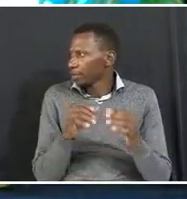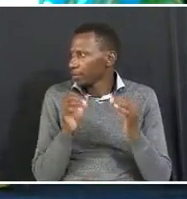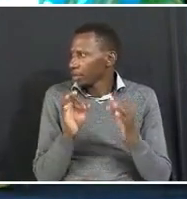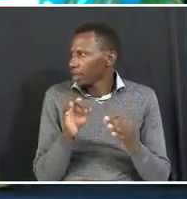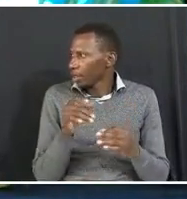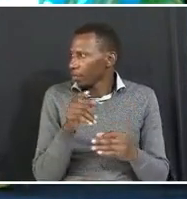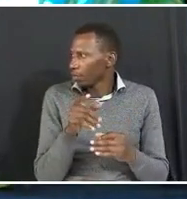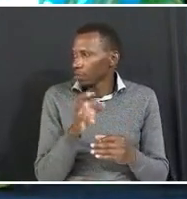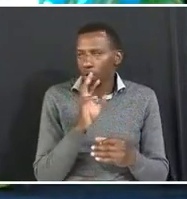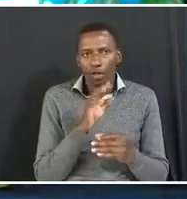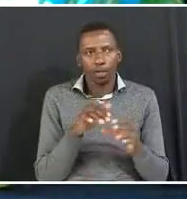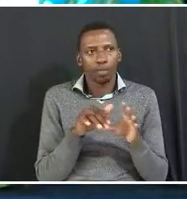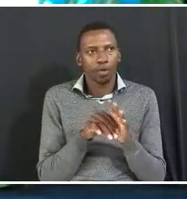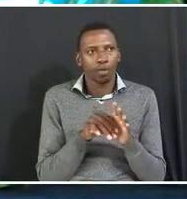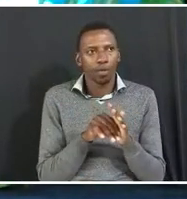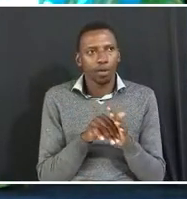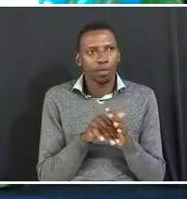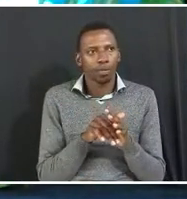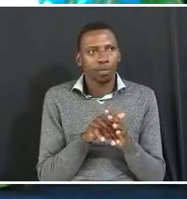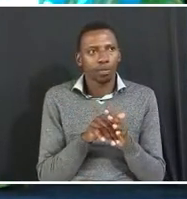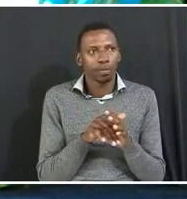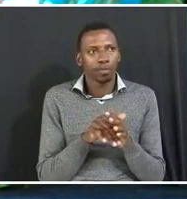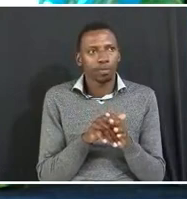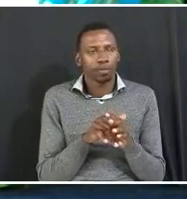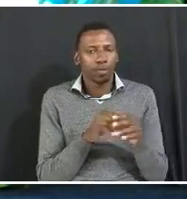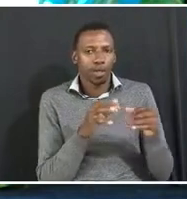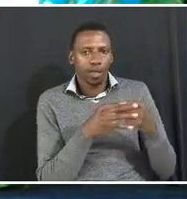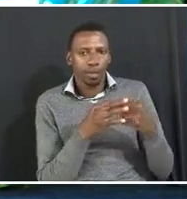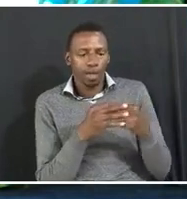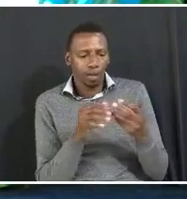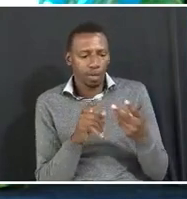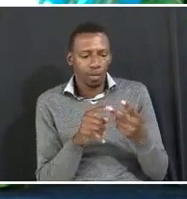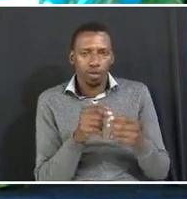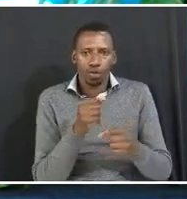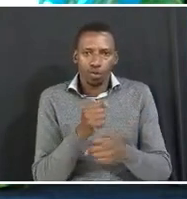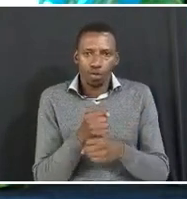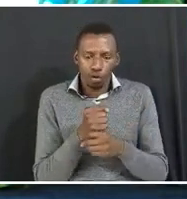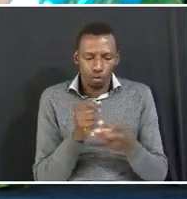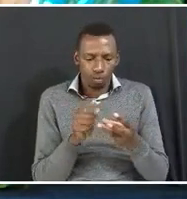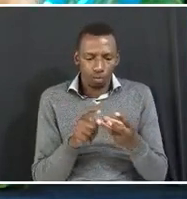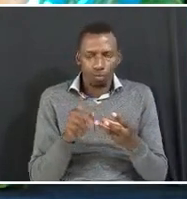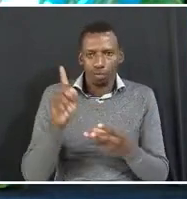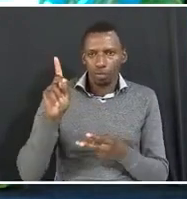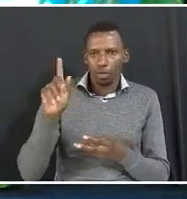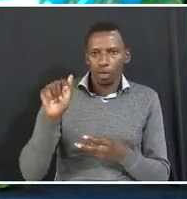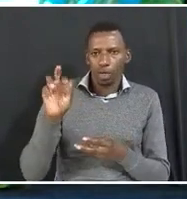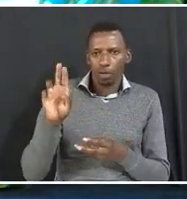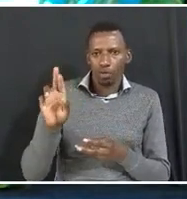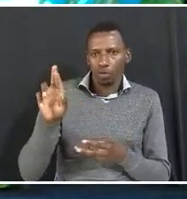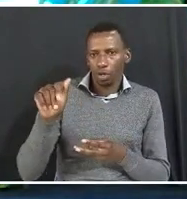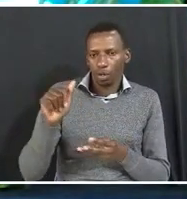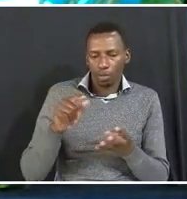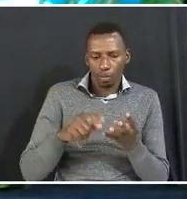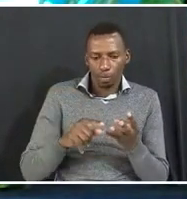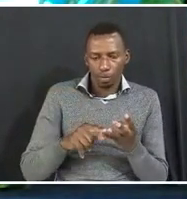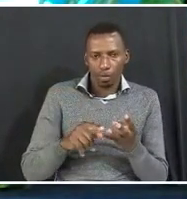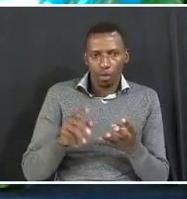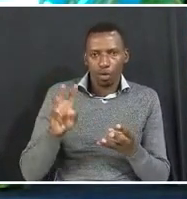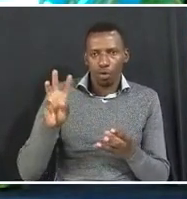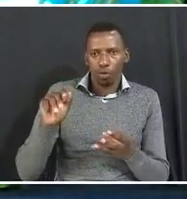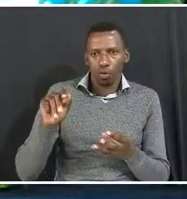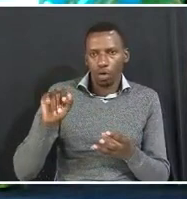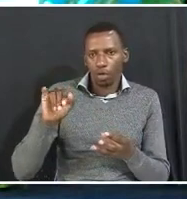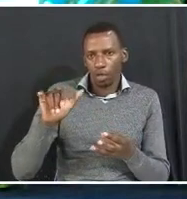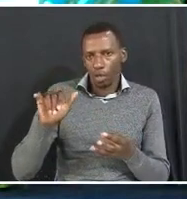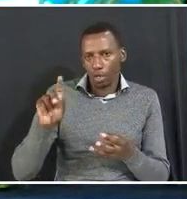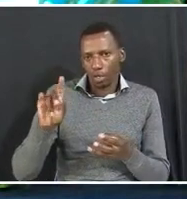belong to Kebera, Ngong, Karura, Wayaki Way, kindly